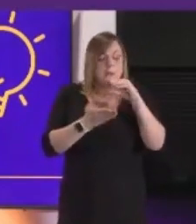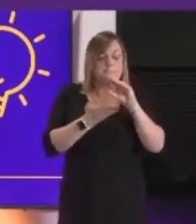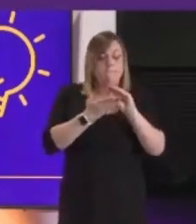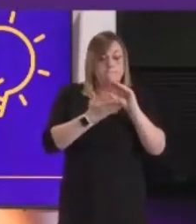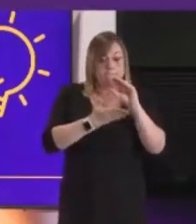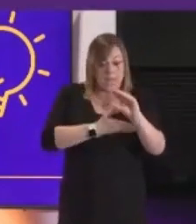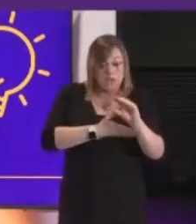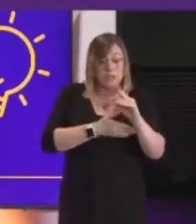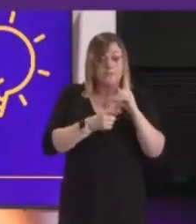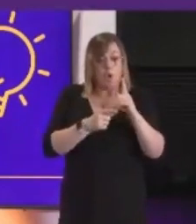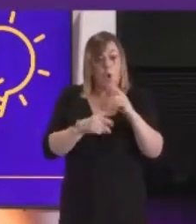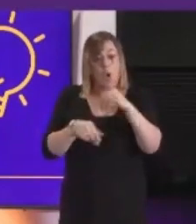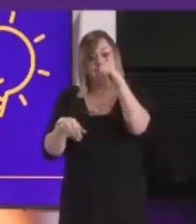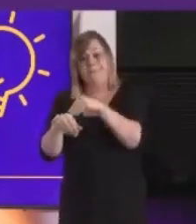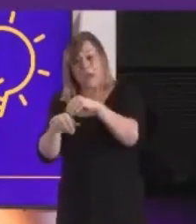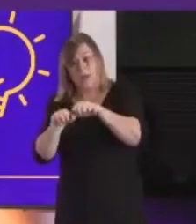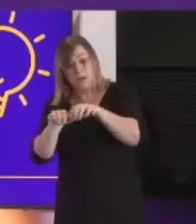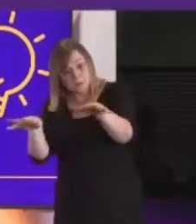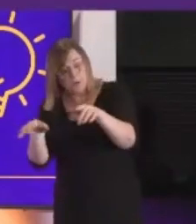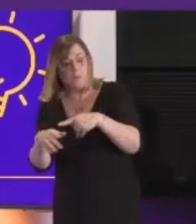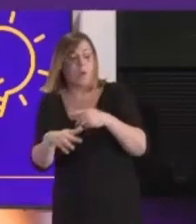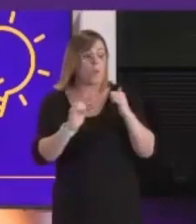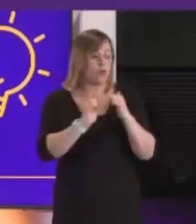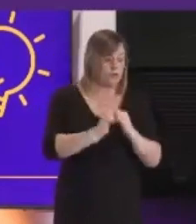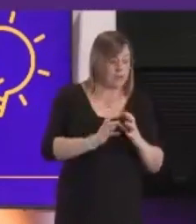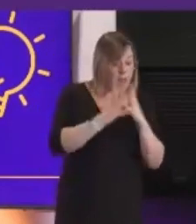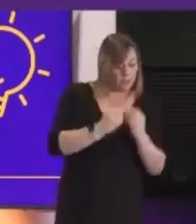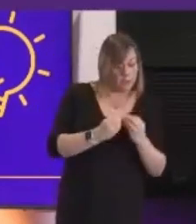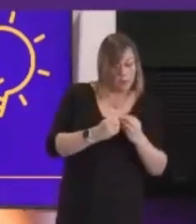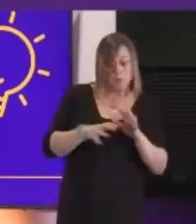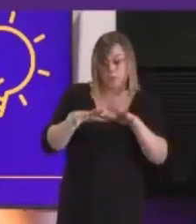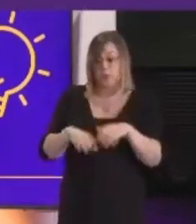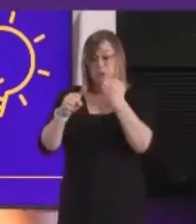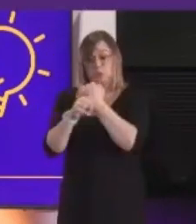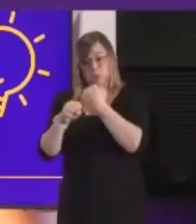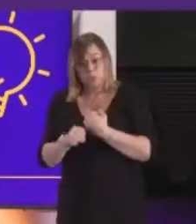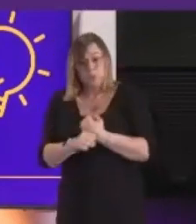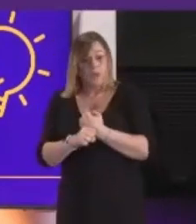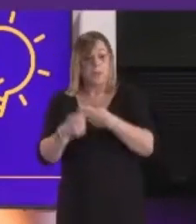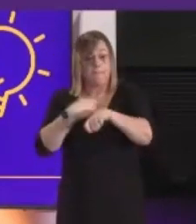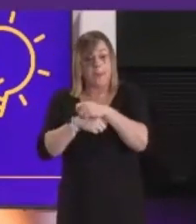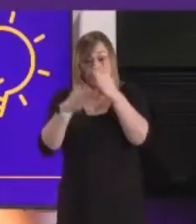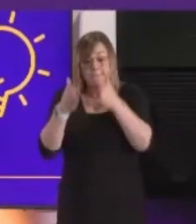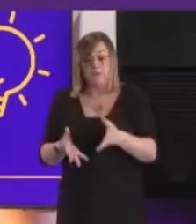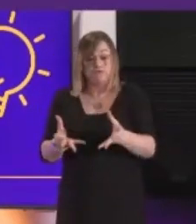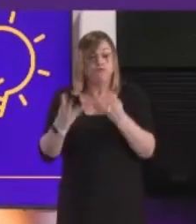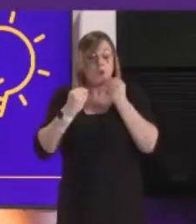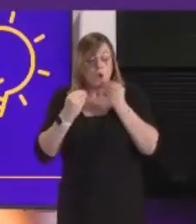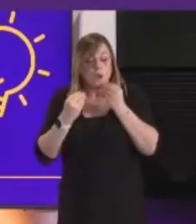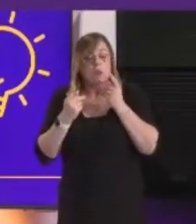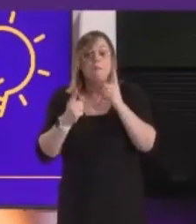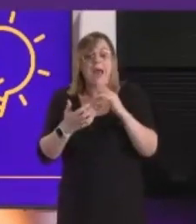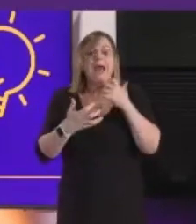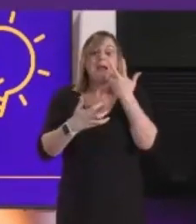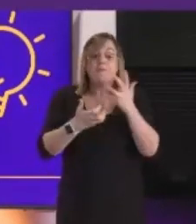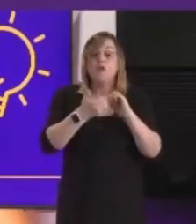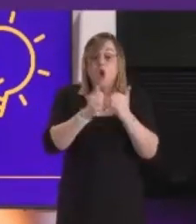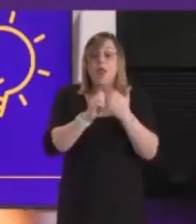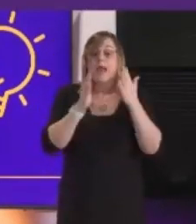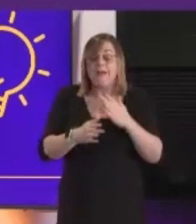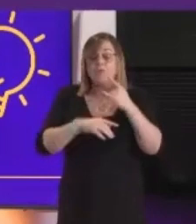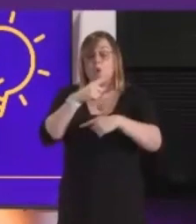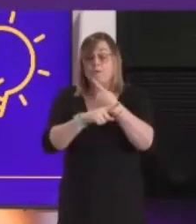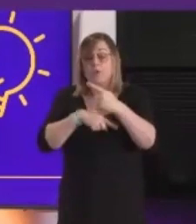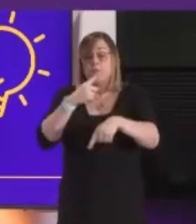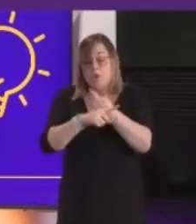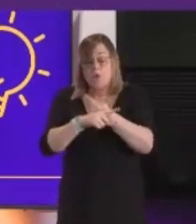Agreed it all, and then started crafting it, and it became a mandatory piece of learning that every colleague has to do every year and every